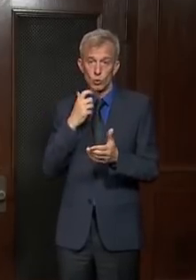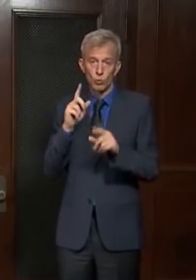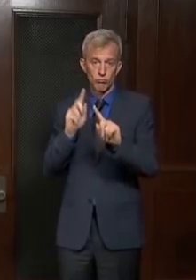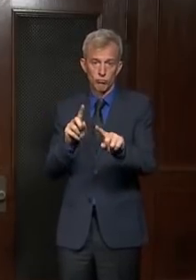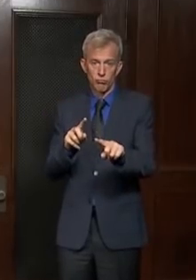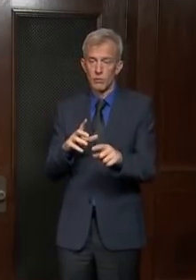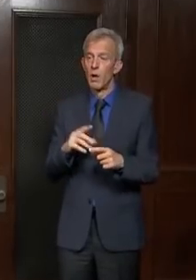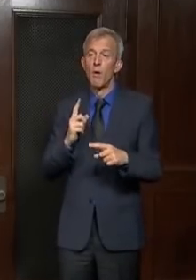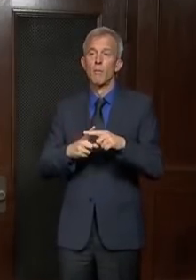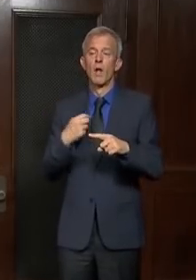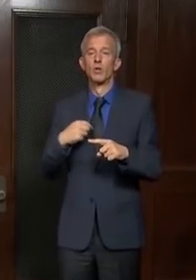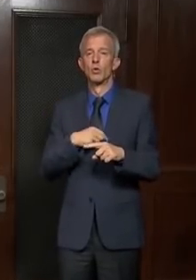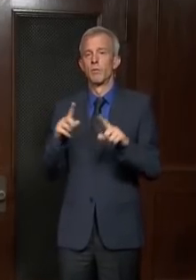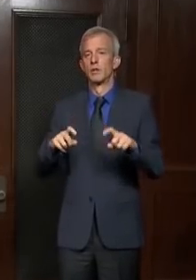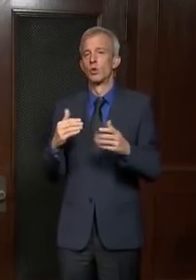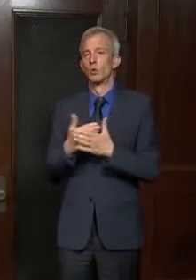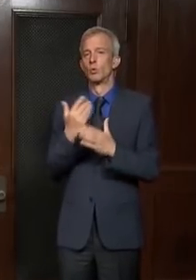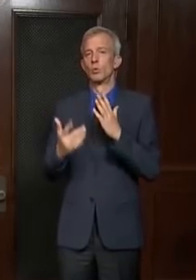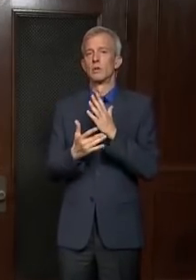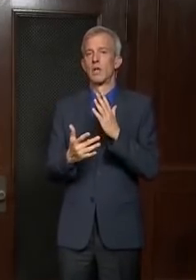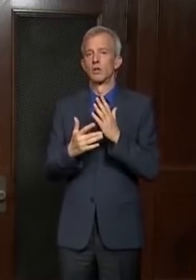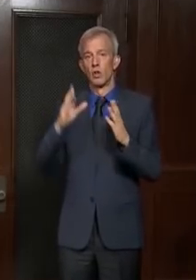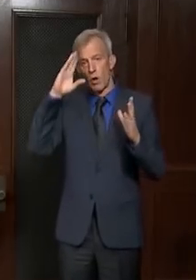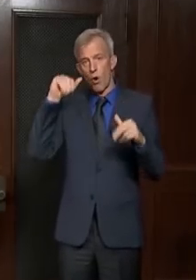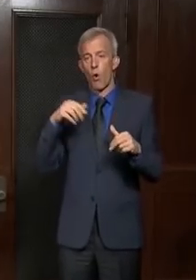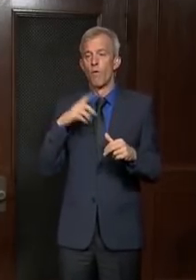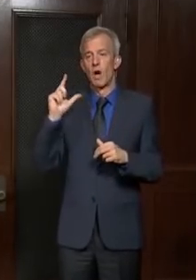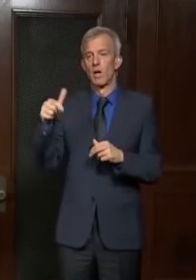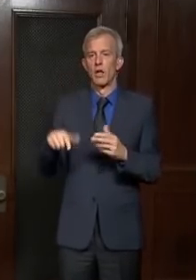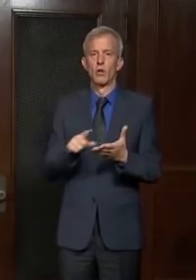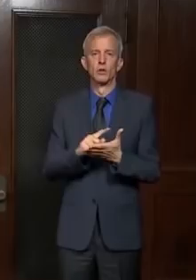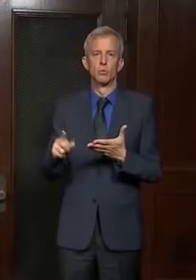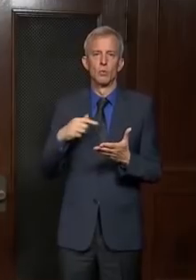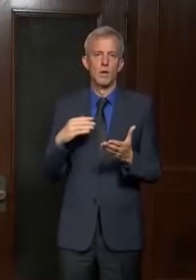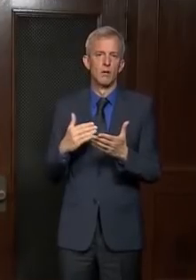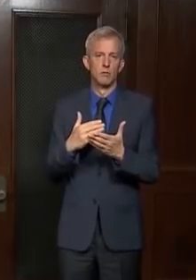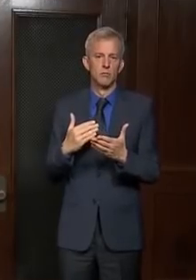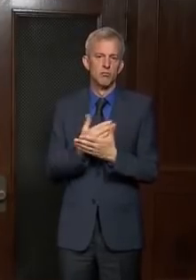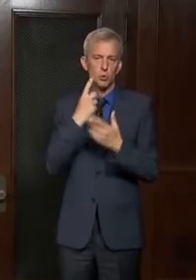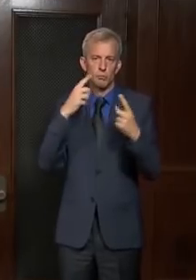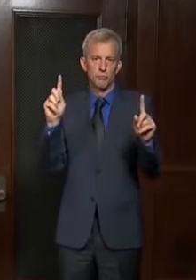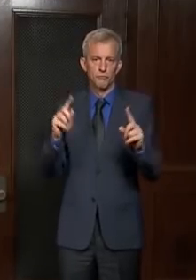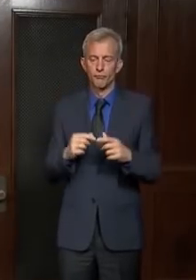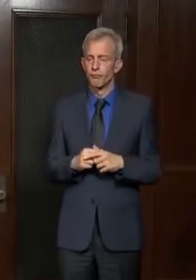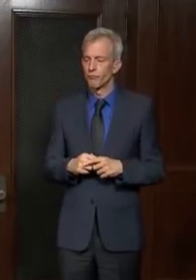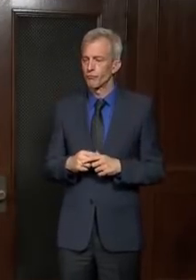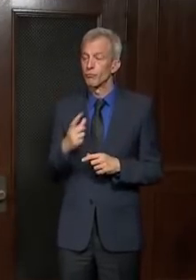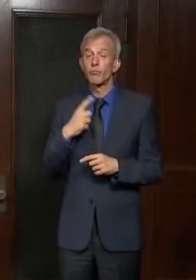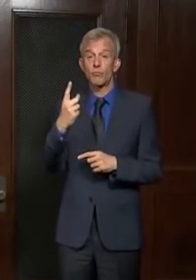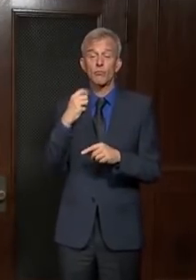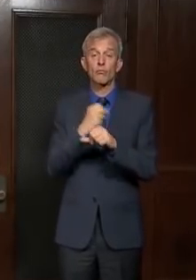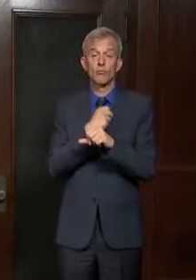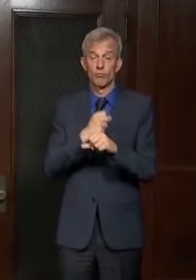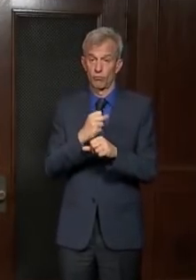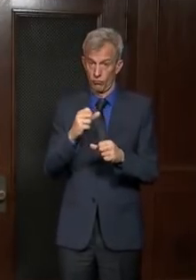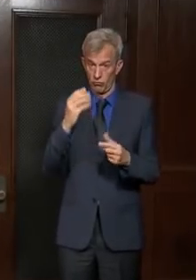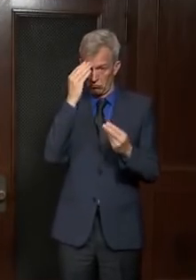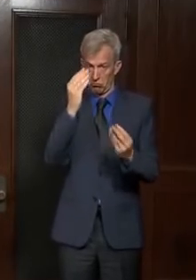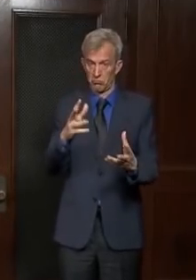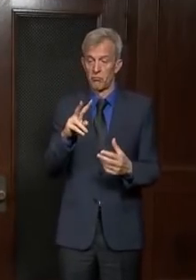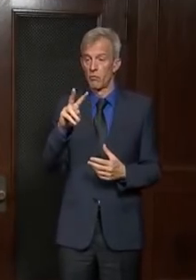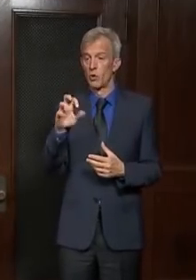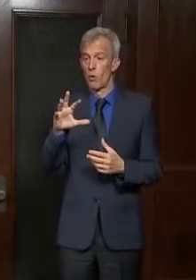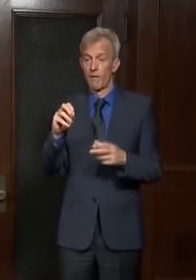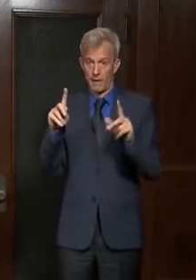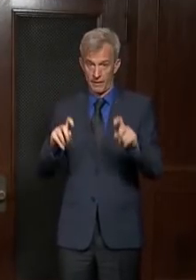new technologies. Hopefully we'll have some announcements later this week, but I'll share one statistic. We had 250 tests, I believe, that